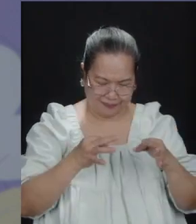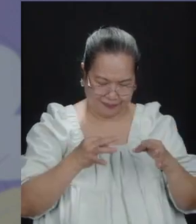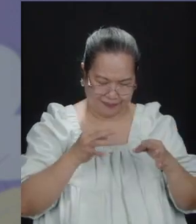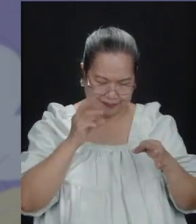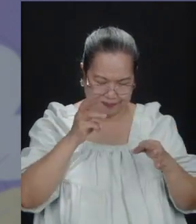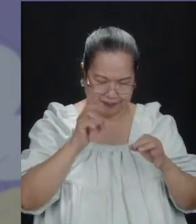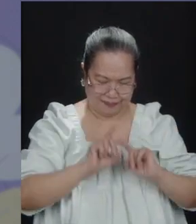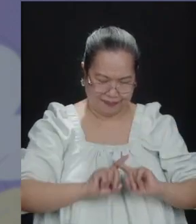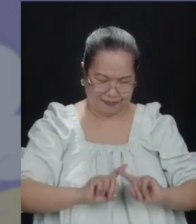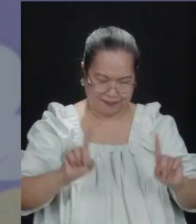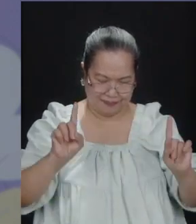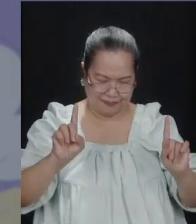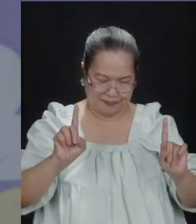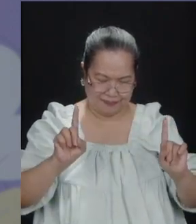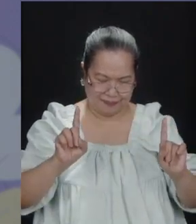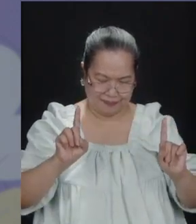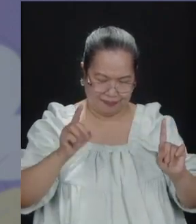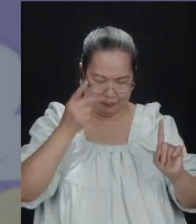be different,